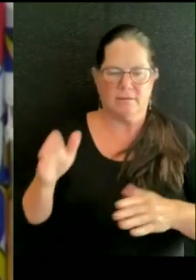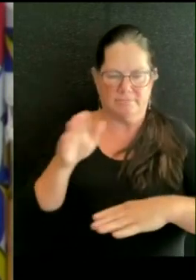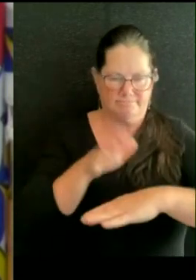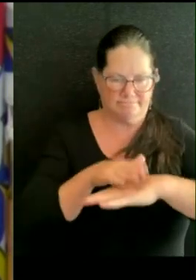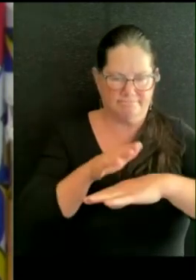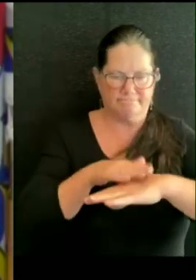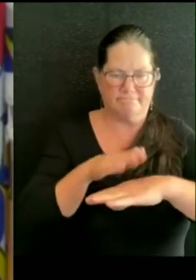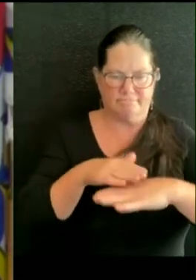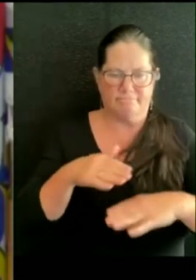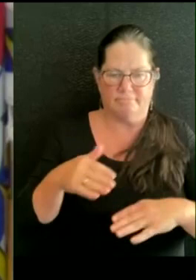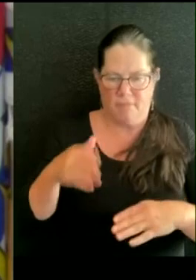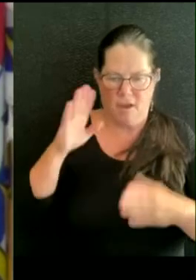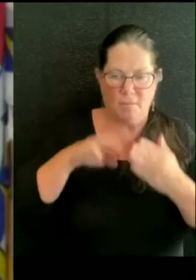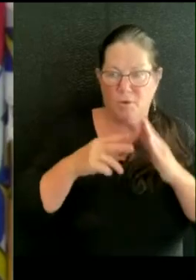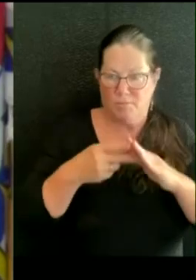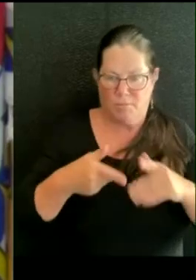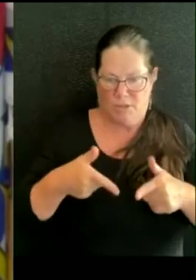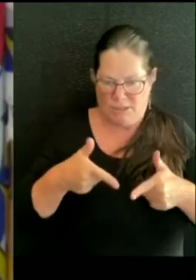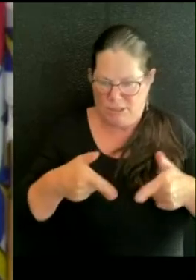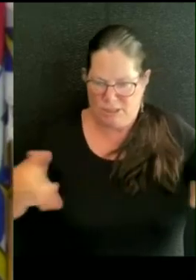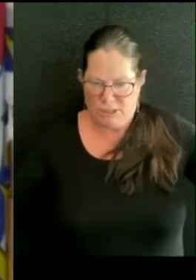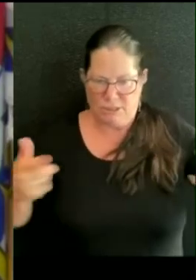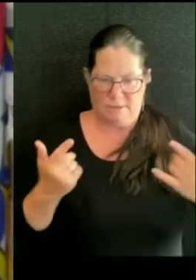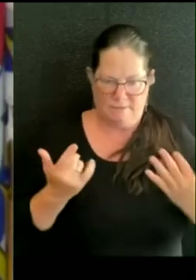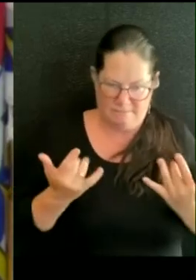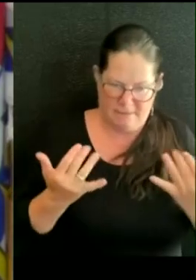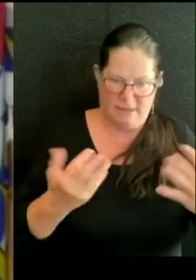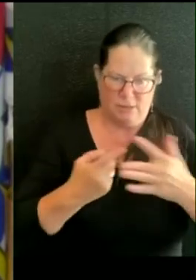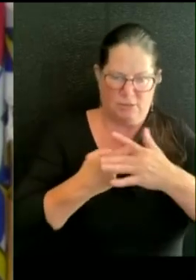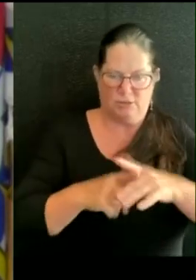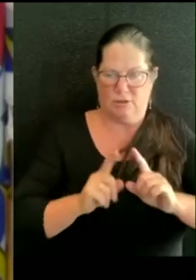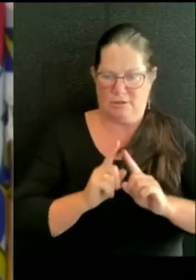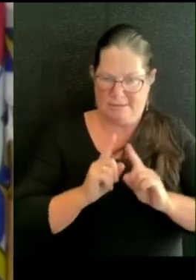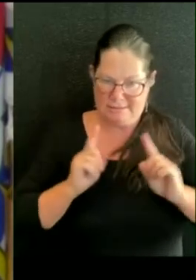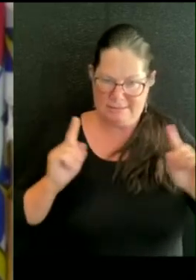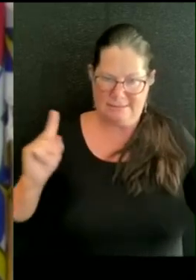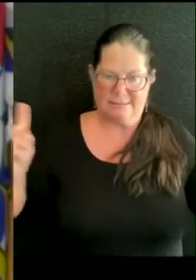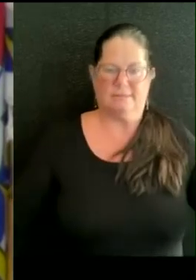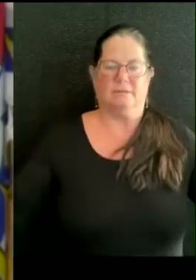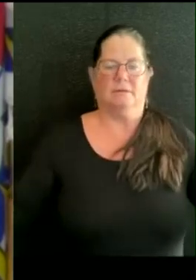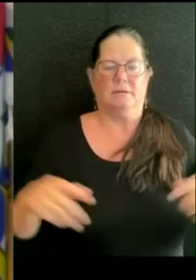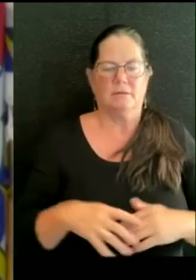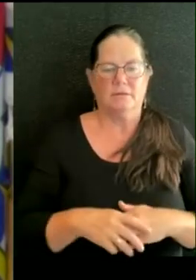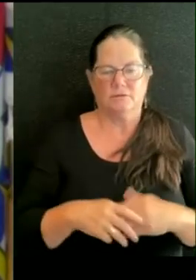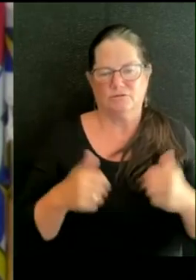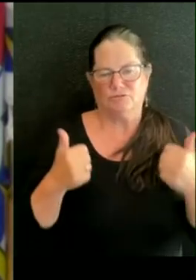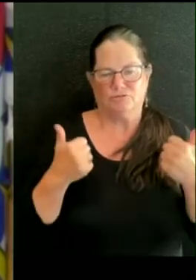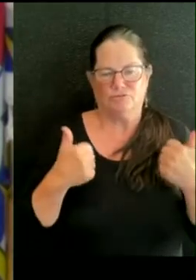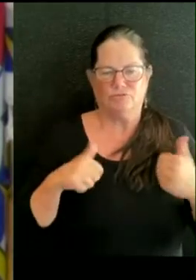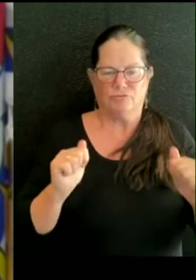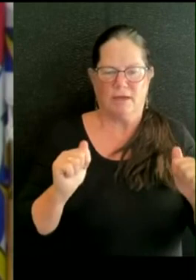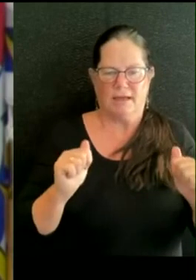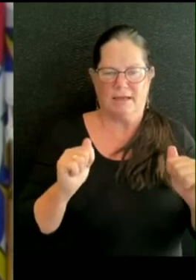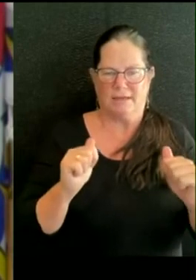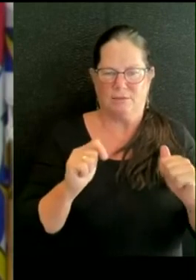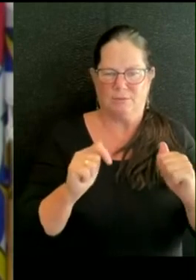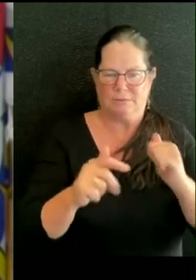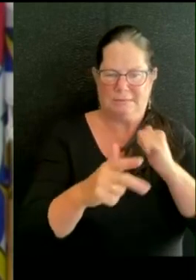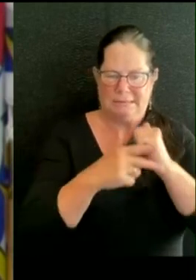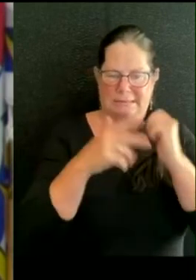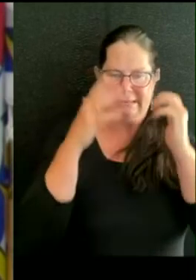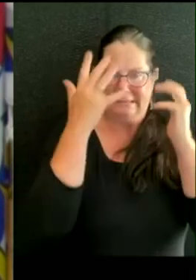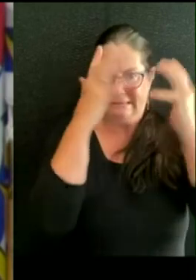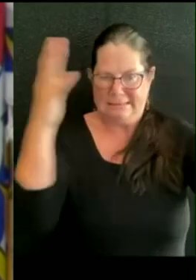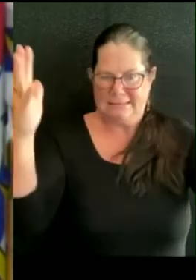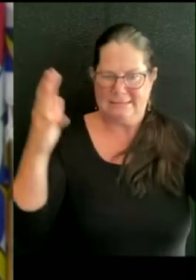behavior is used to minimize tree mortality of the working forest and the recreational forest. Based on the